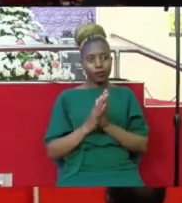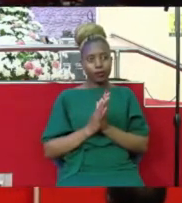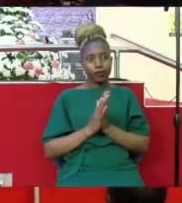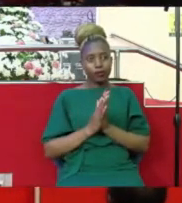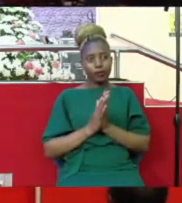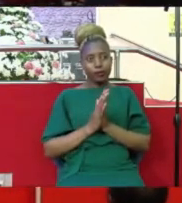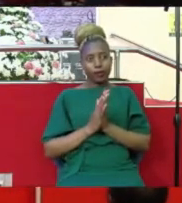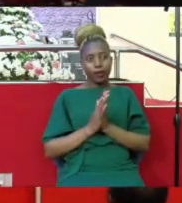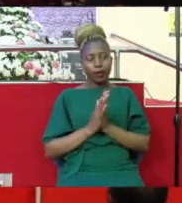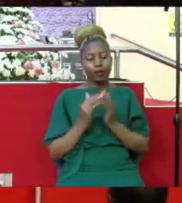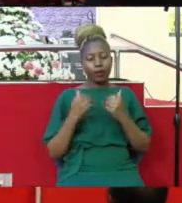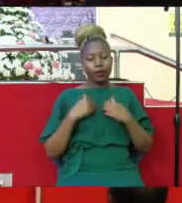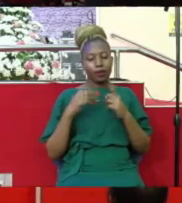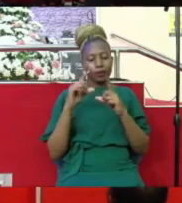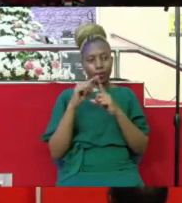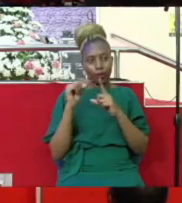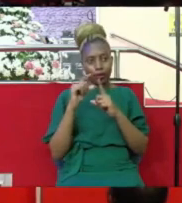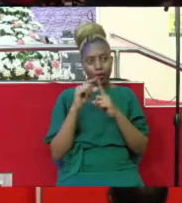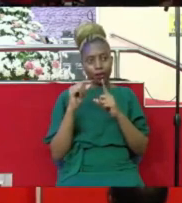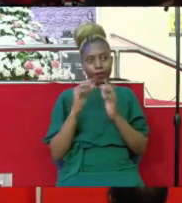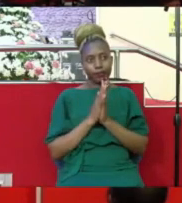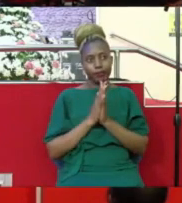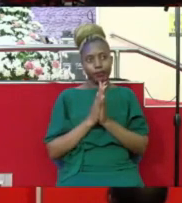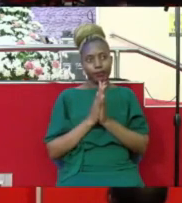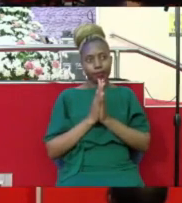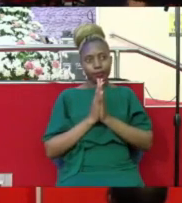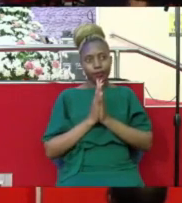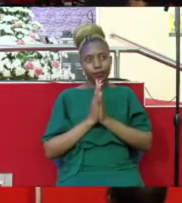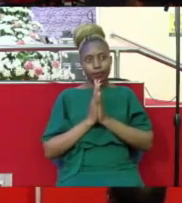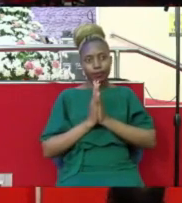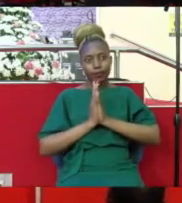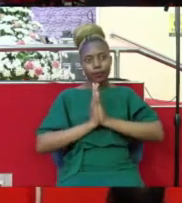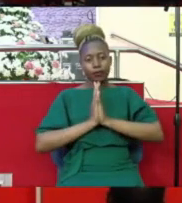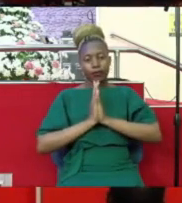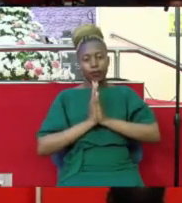I have a word. If you stop playing, I stop preaching.